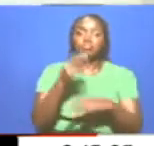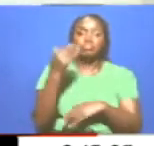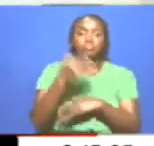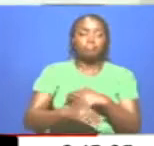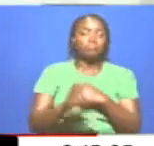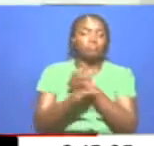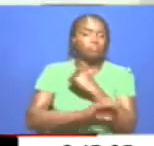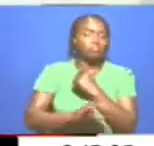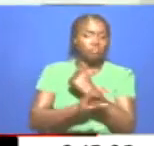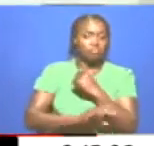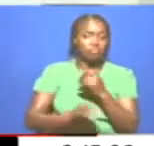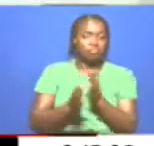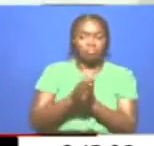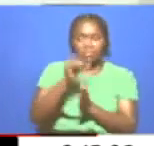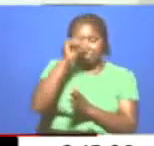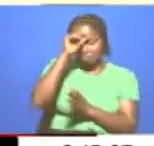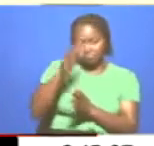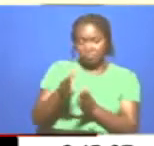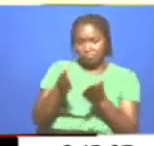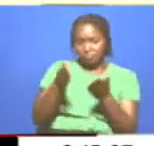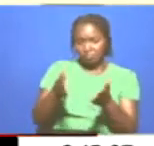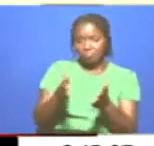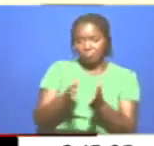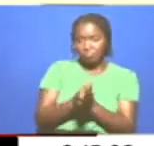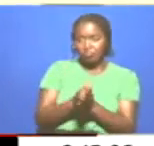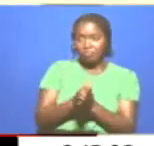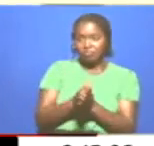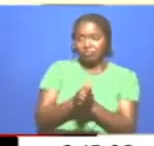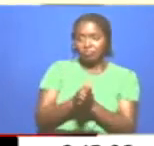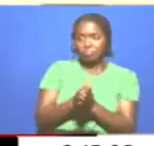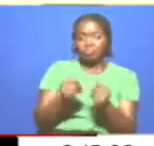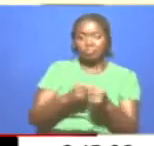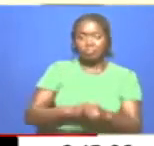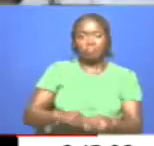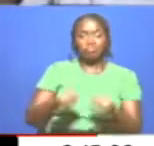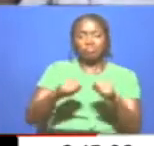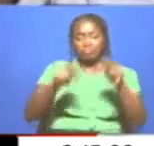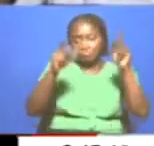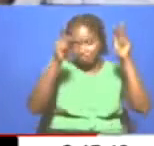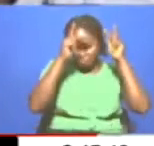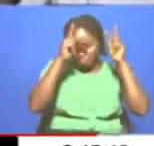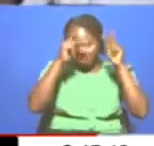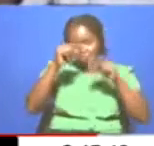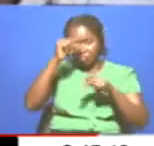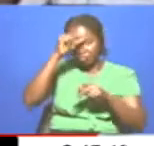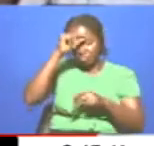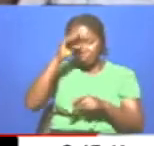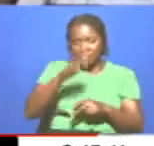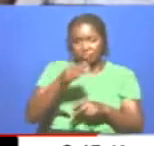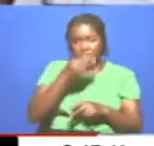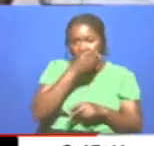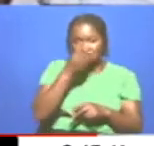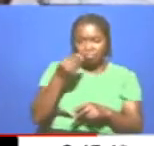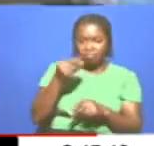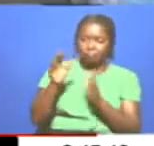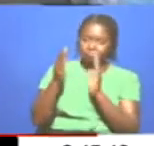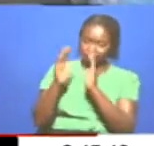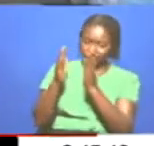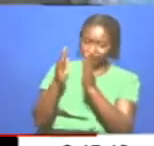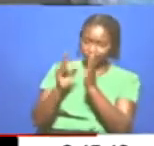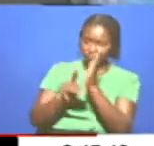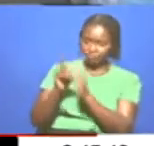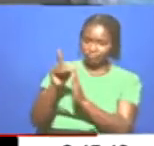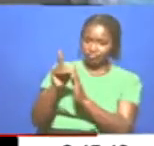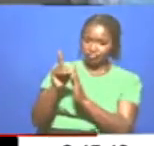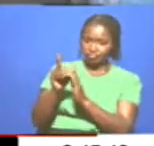country. The governor's present, led by Lake Region Economic Bloc Chair and Kakamega Governor Wycliffe Oparanya, lauded the development, terming it a huge